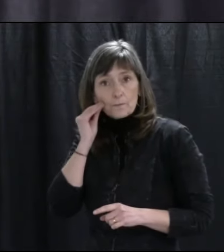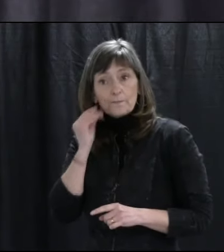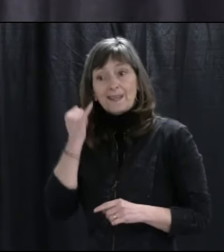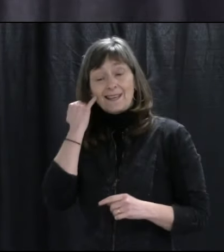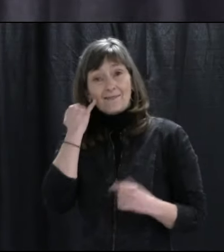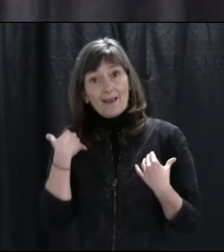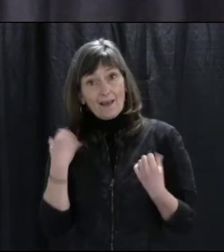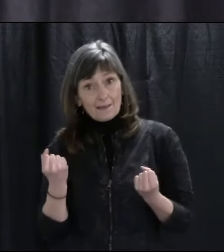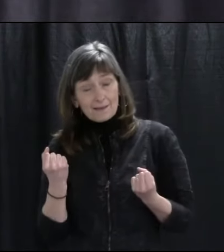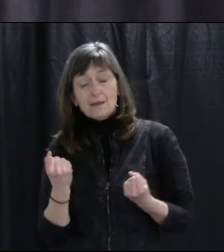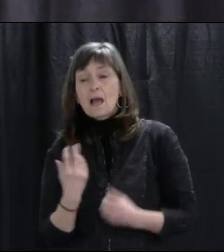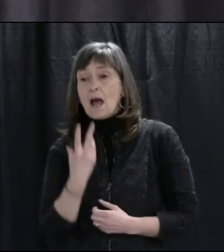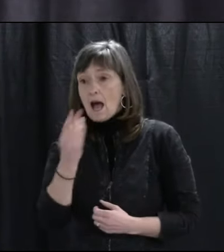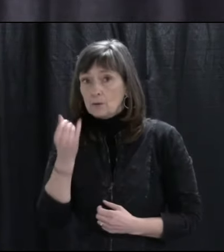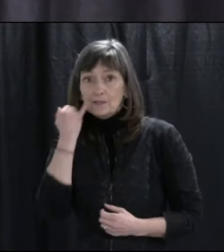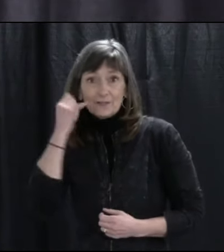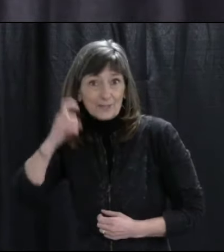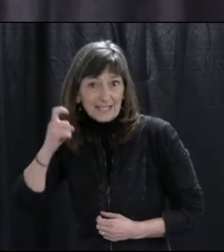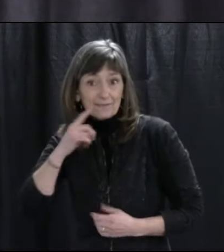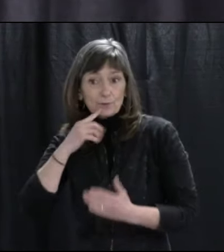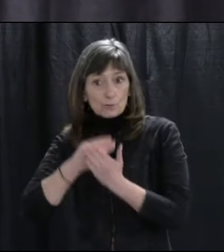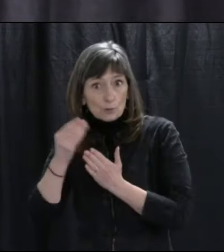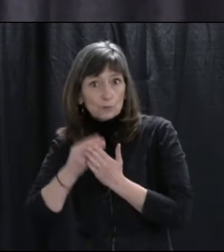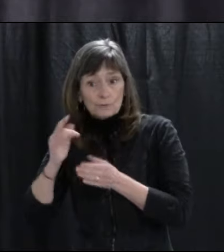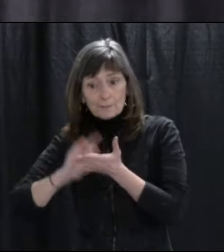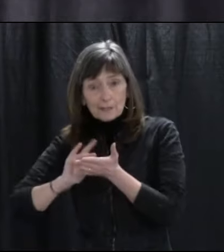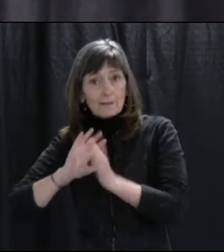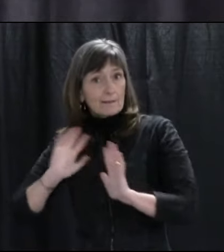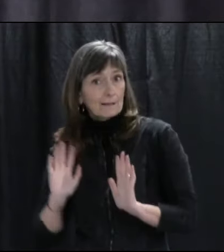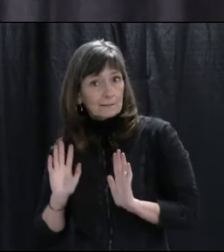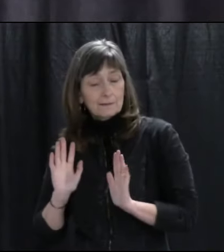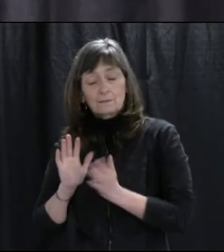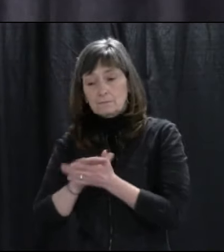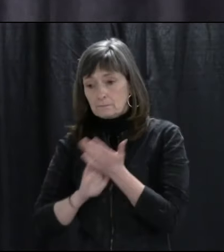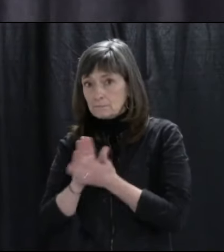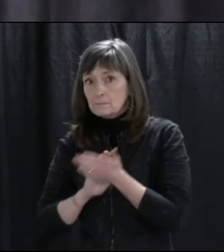and well, and practice physical distancing.